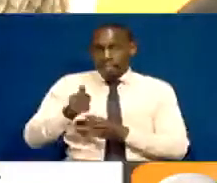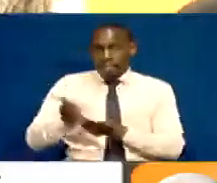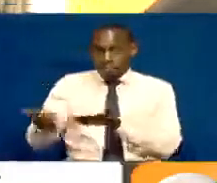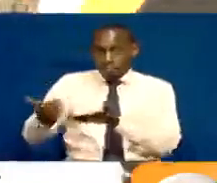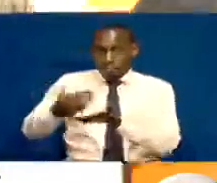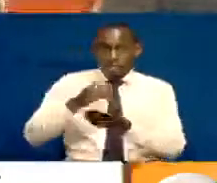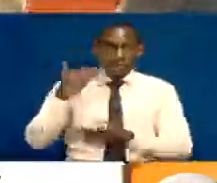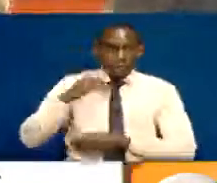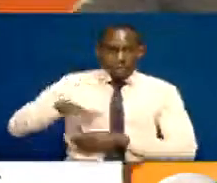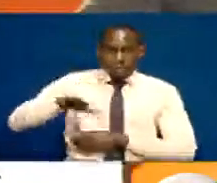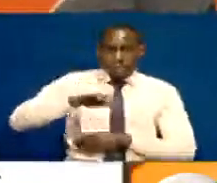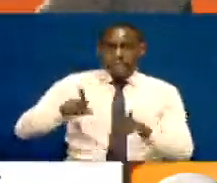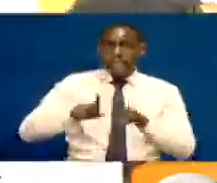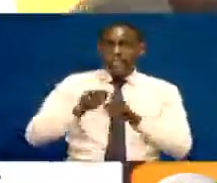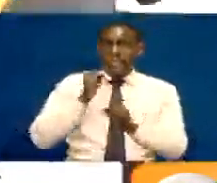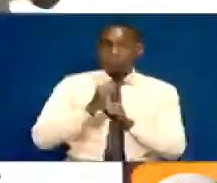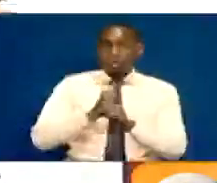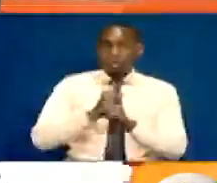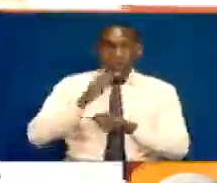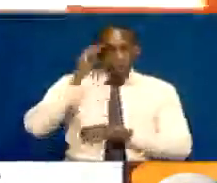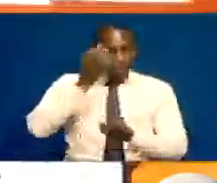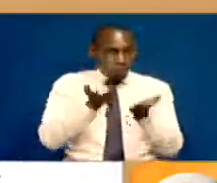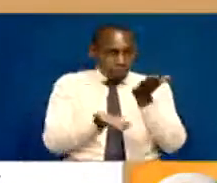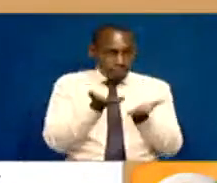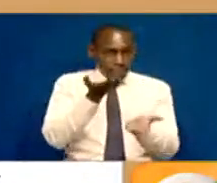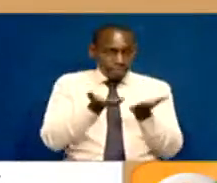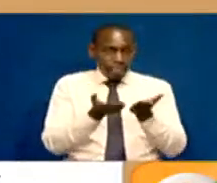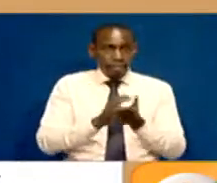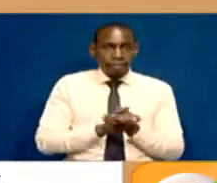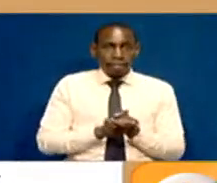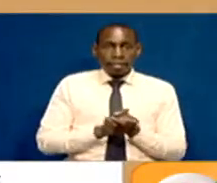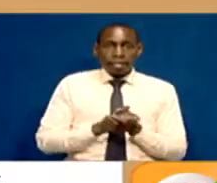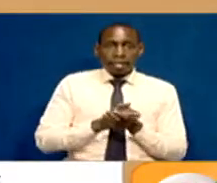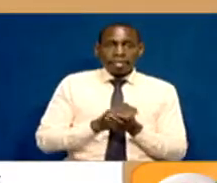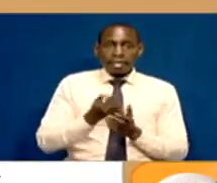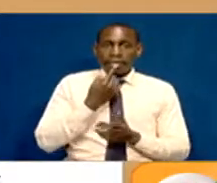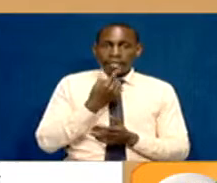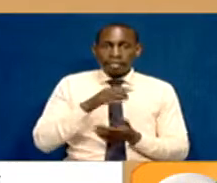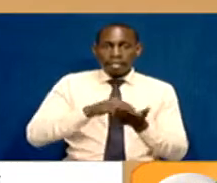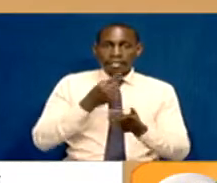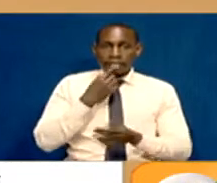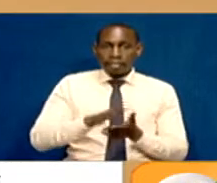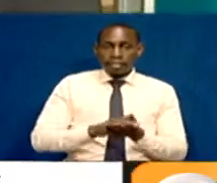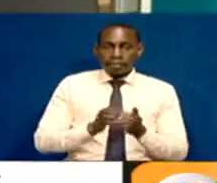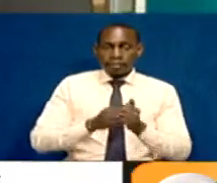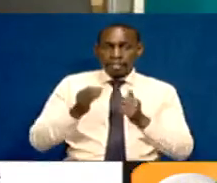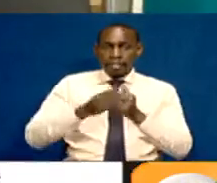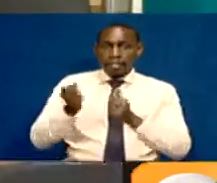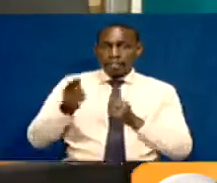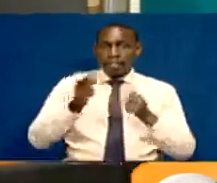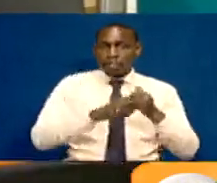the crime scene and also conduct mental assessment. Case will be mentioned on 19th of July.